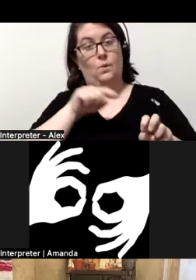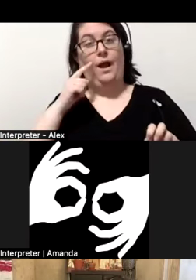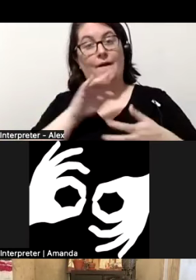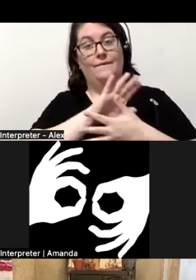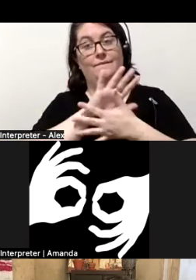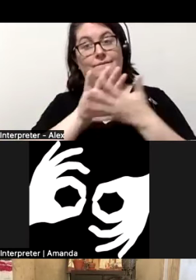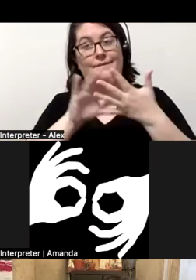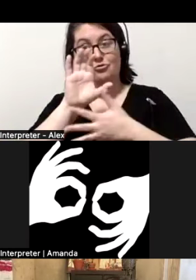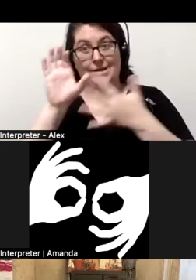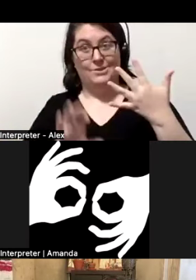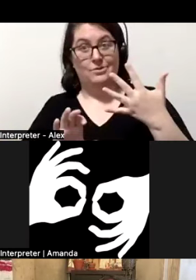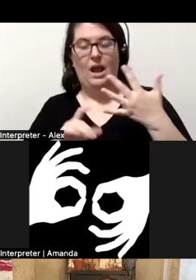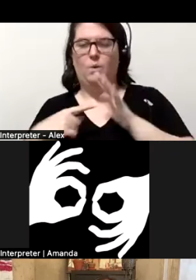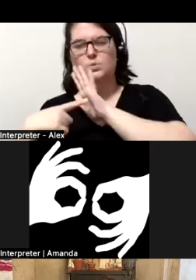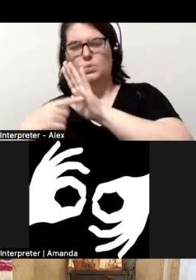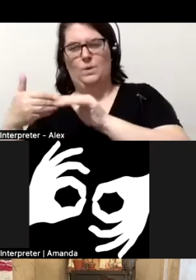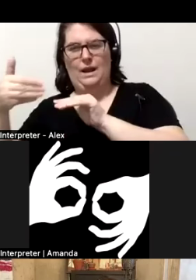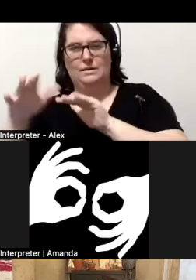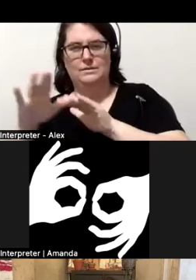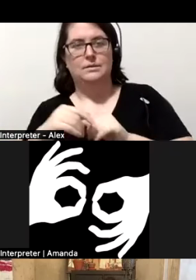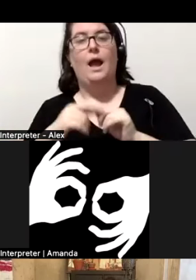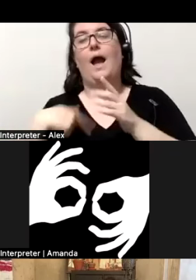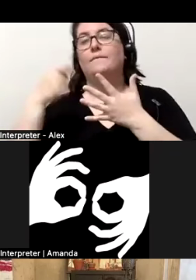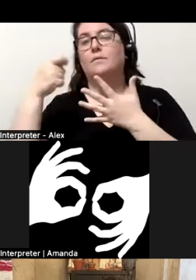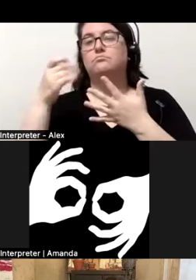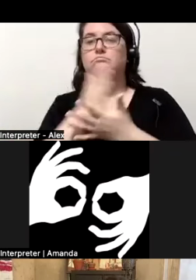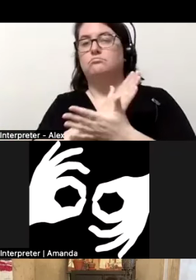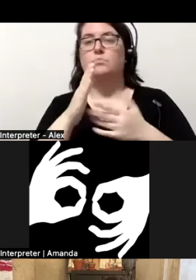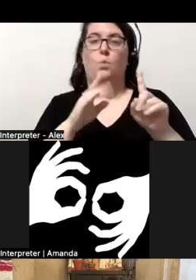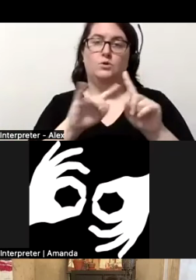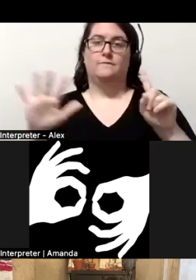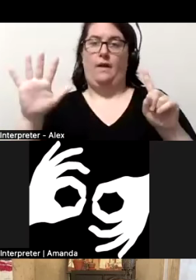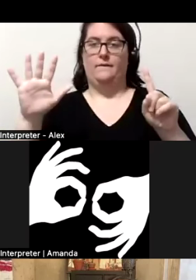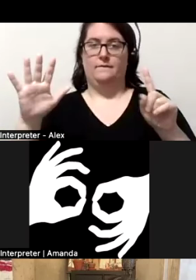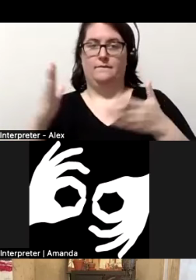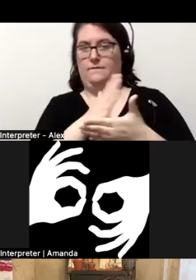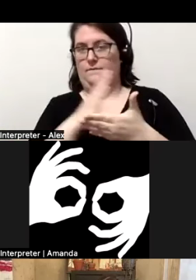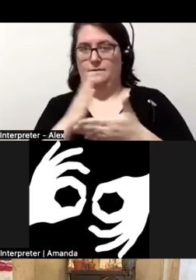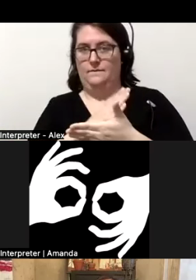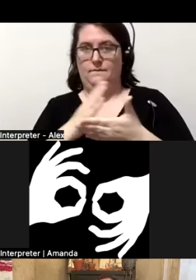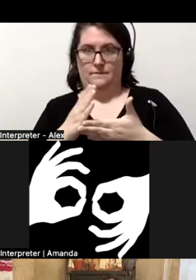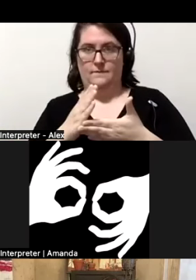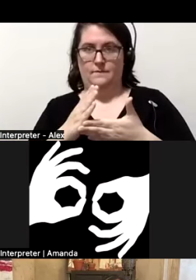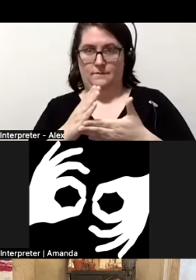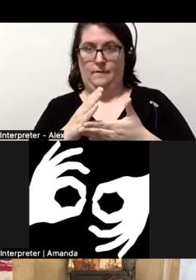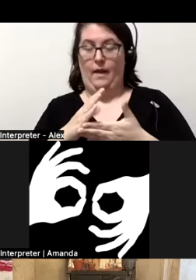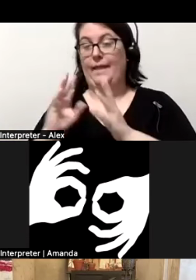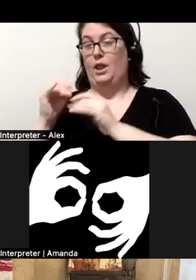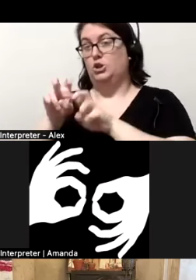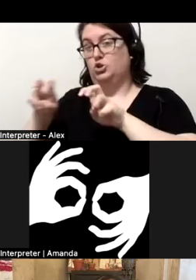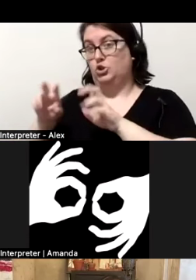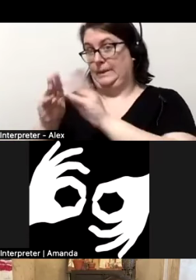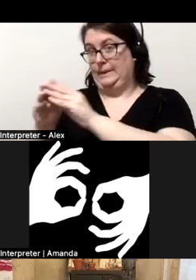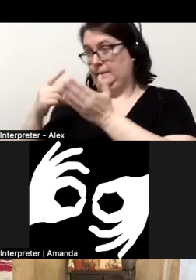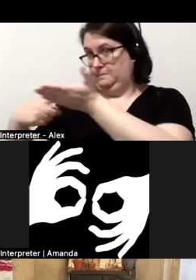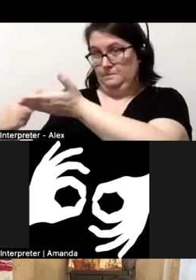criteria that I'll show to you next, and they score them on a scale of 1 to 5. and then we get into the jury meeting, we discuss, we rescore. That's